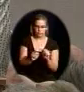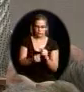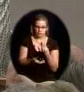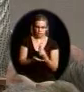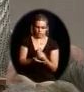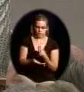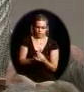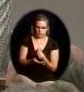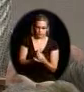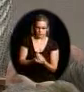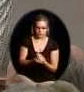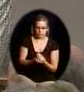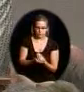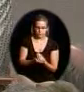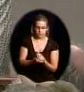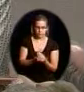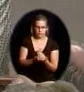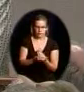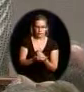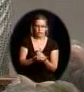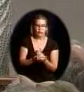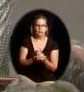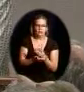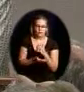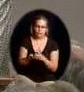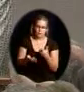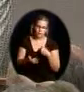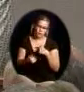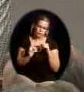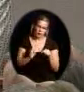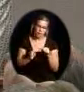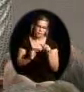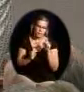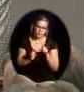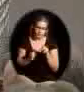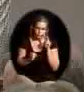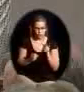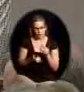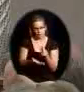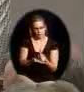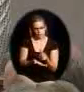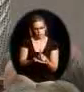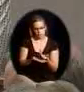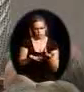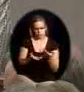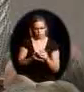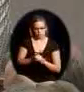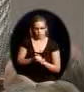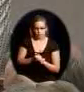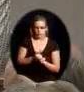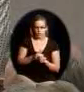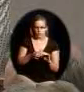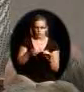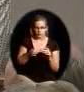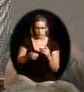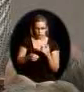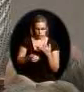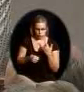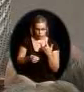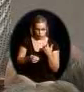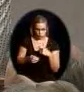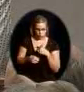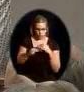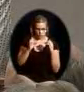Funding, this is something that we probably need to look at, funding. Do we educate some